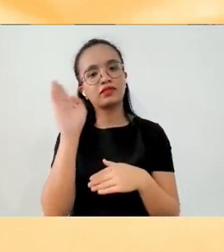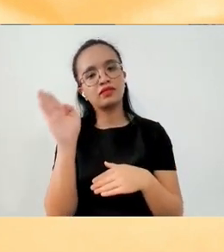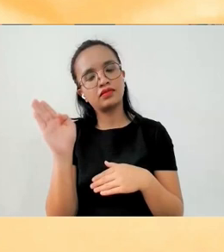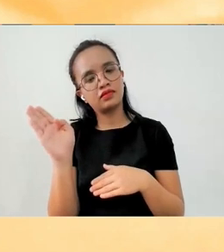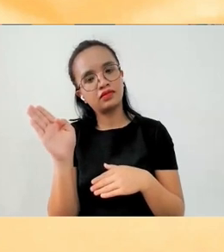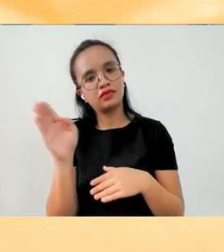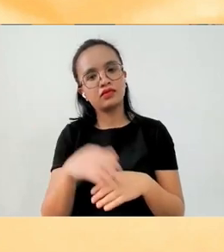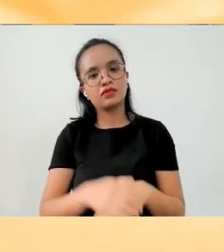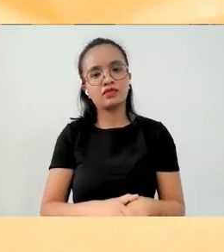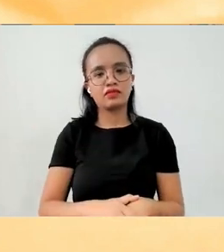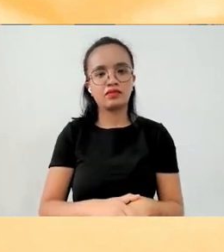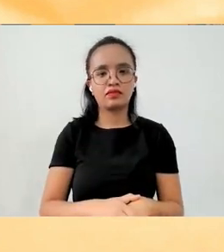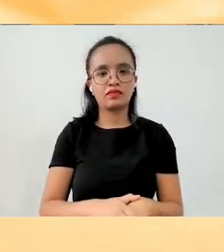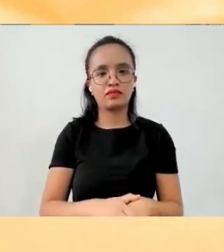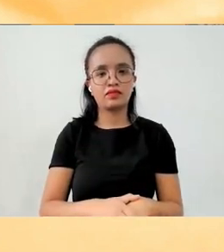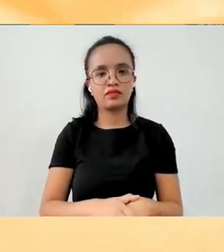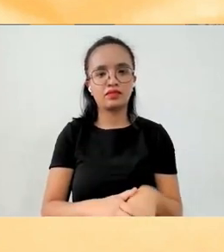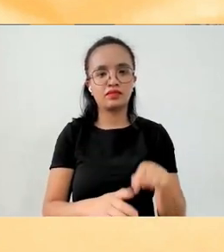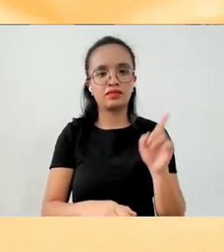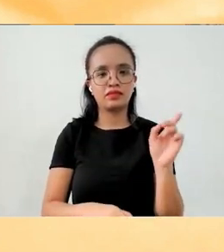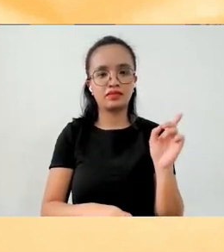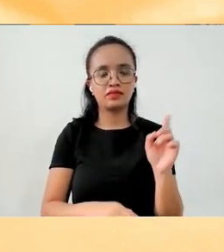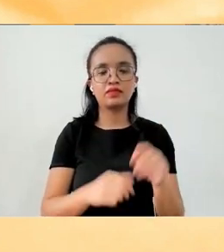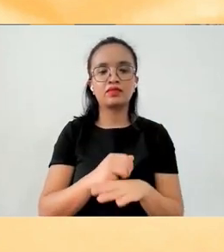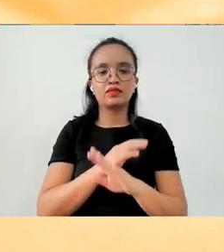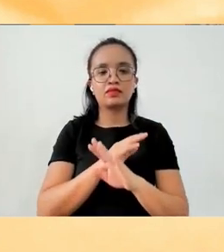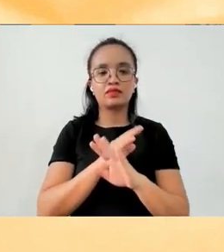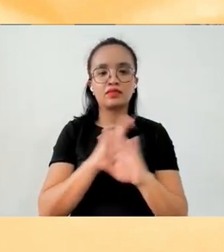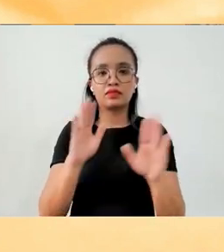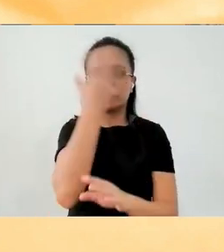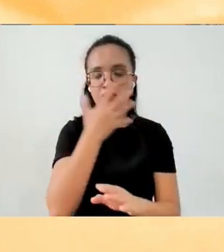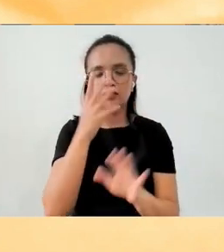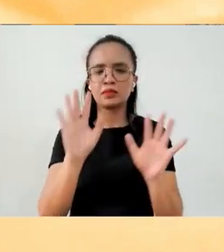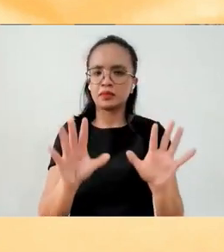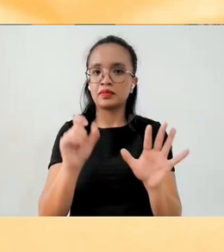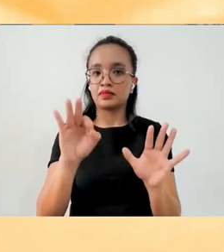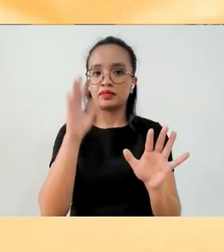side to side. Don't get yourself dizzy. Pause if you do.